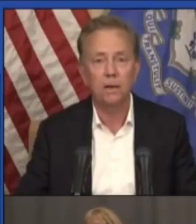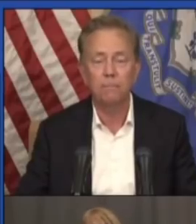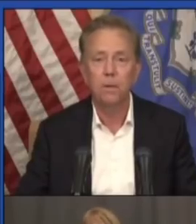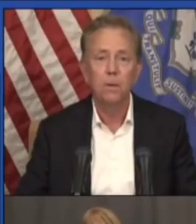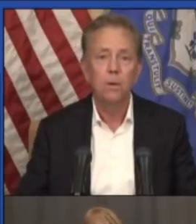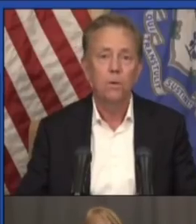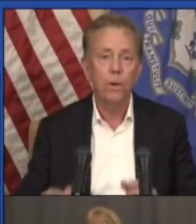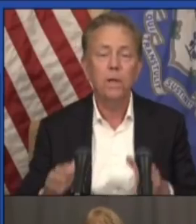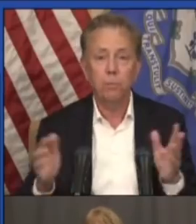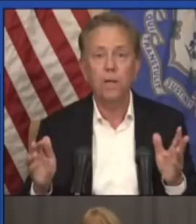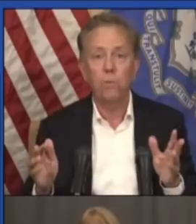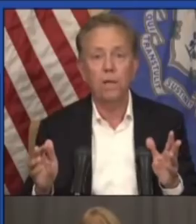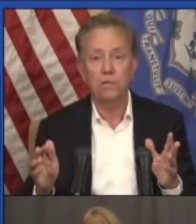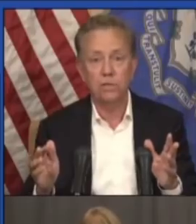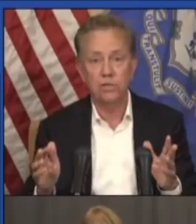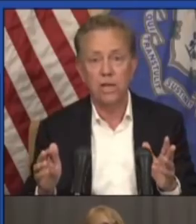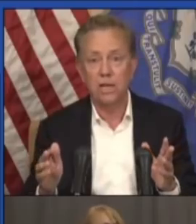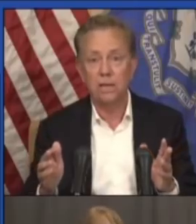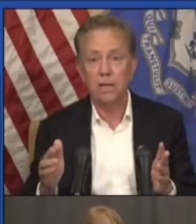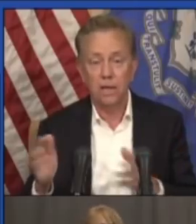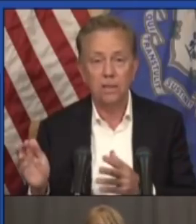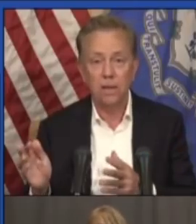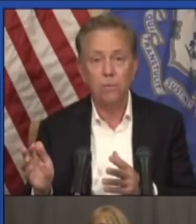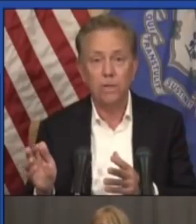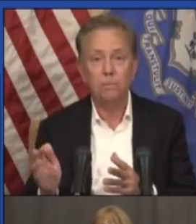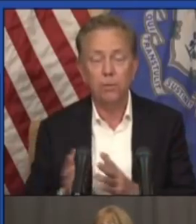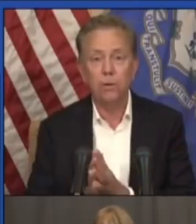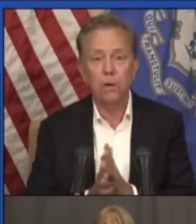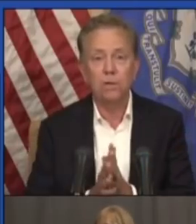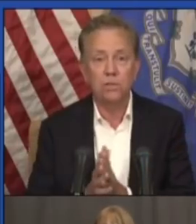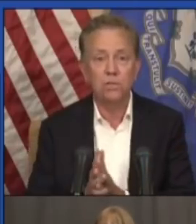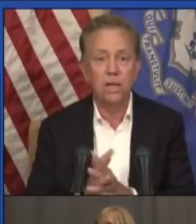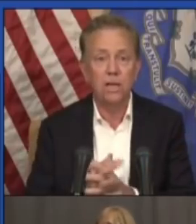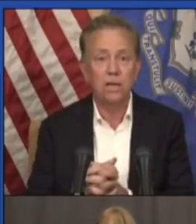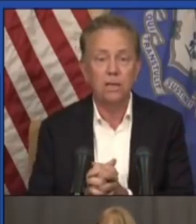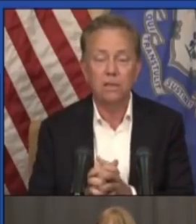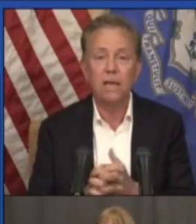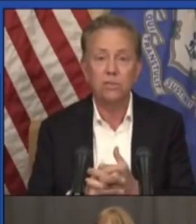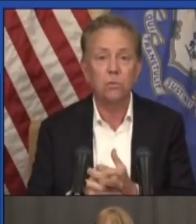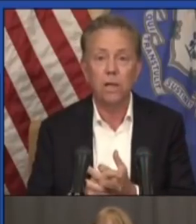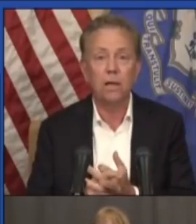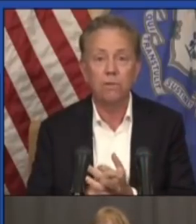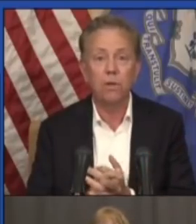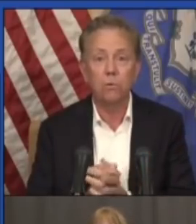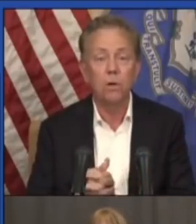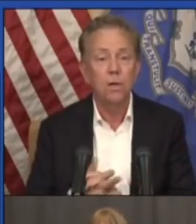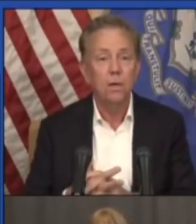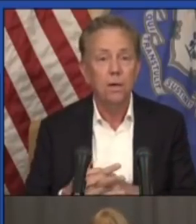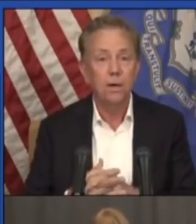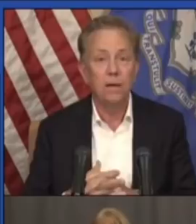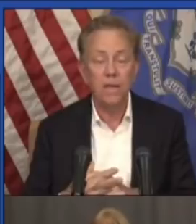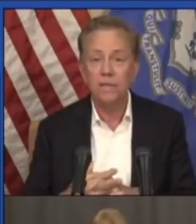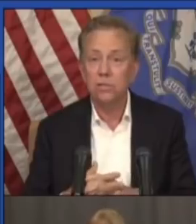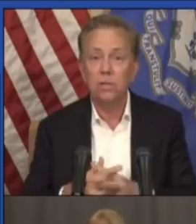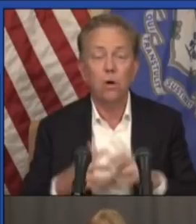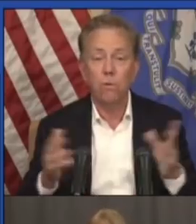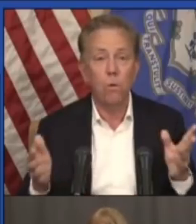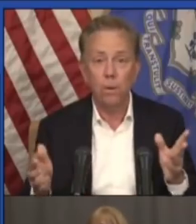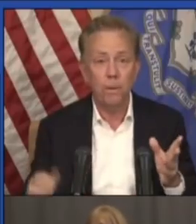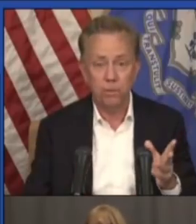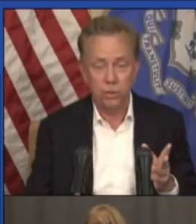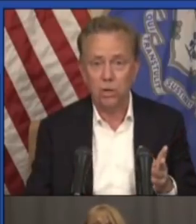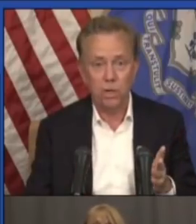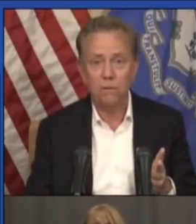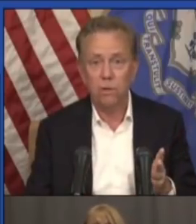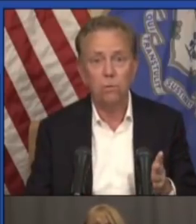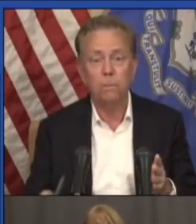Connecticut, we did pretty well as a state. And I think we did pretty well as a state thanks to a lot of you. Thanks to the